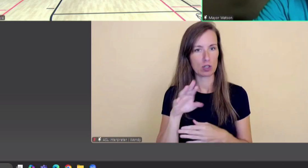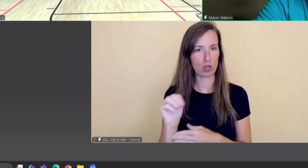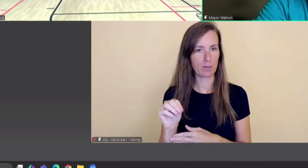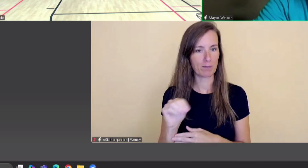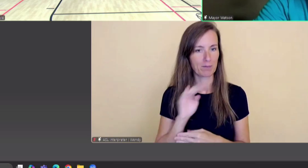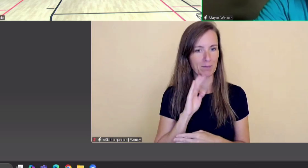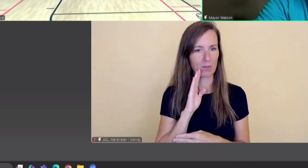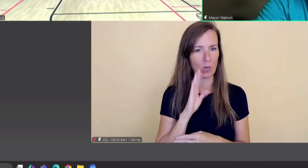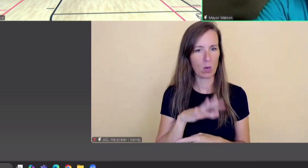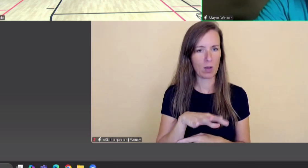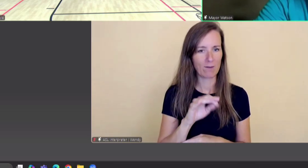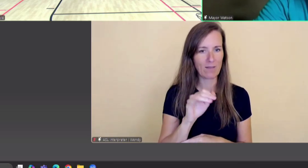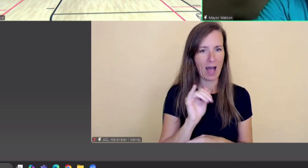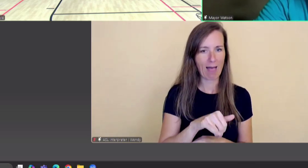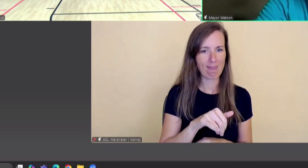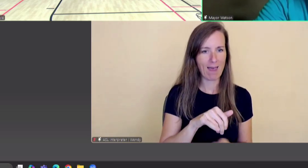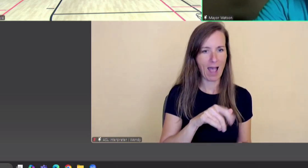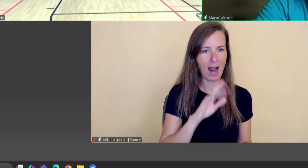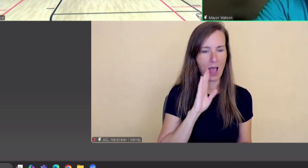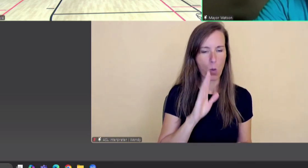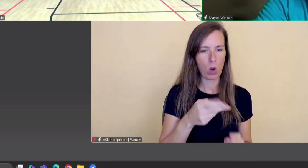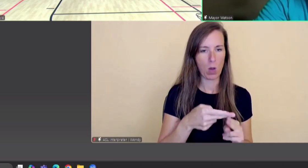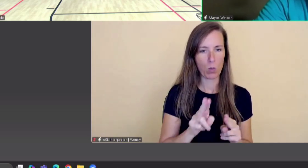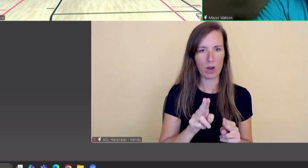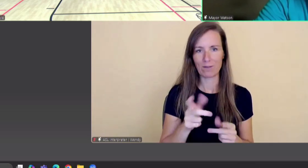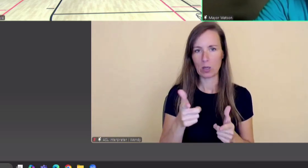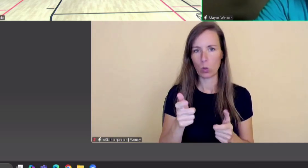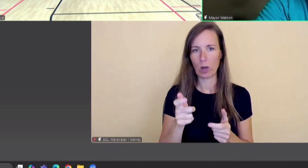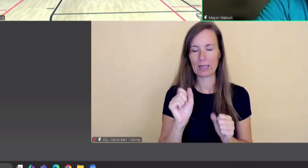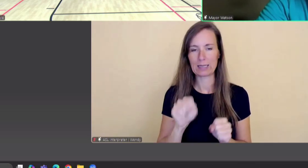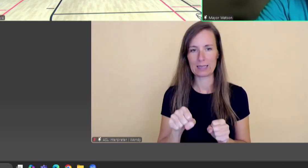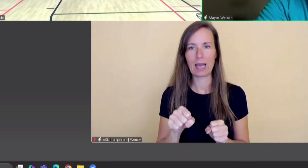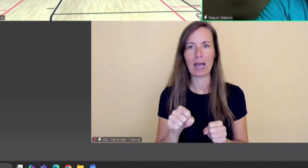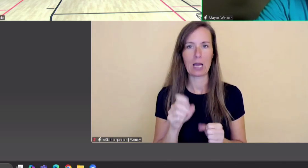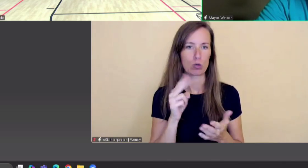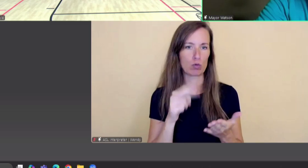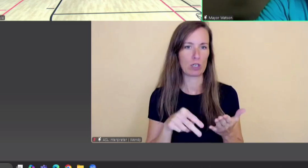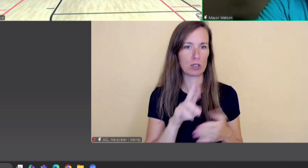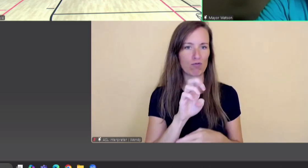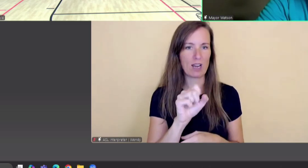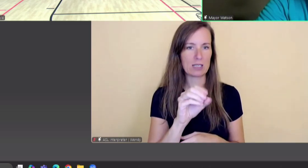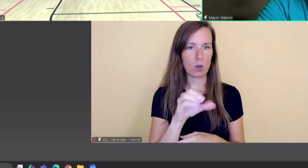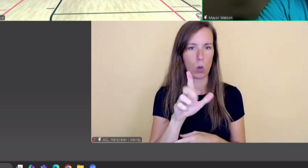briefly, or as quickly as I can, read the resolution.